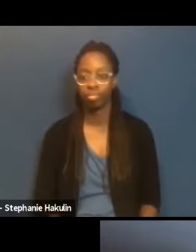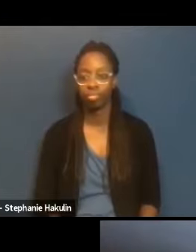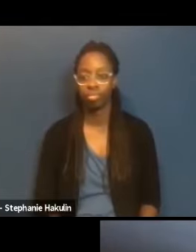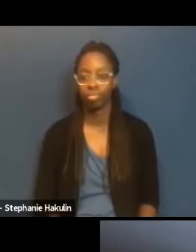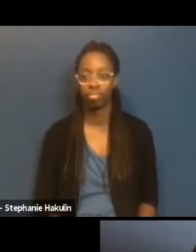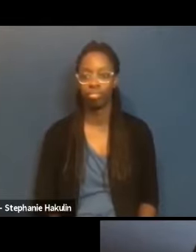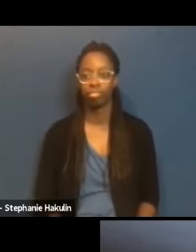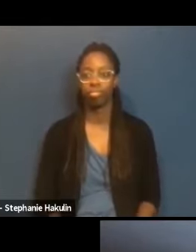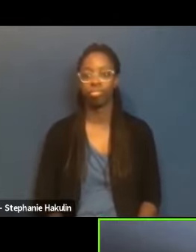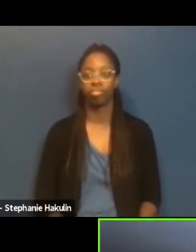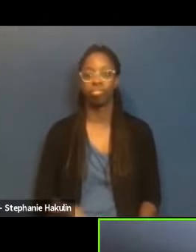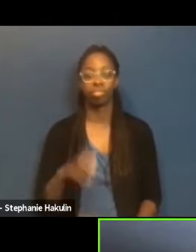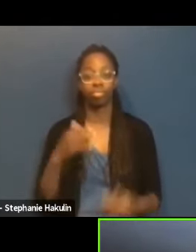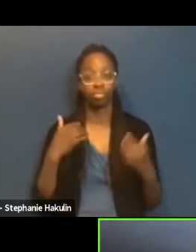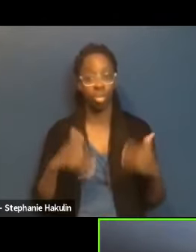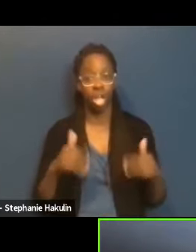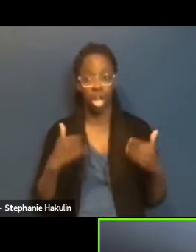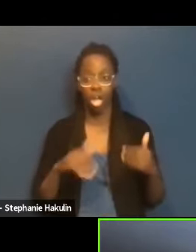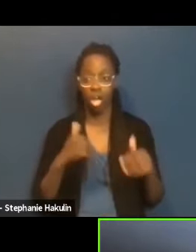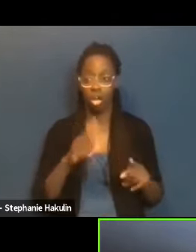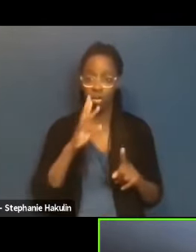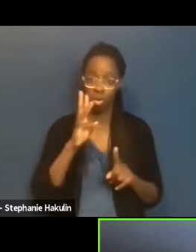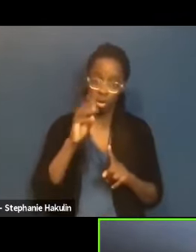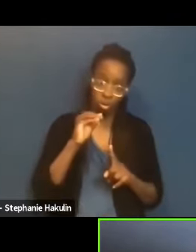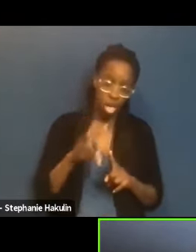Wow. Okay, so straight up goosebumps